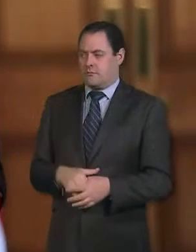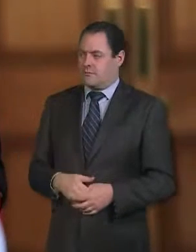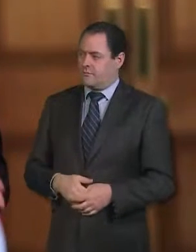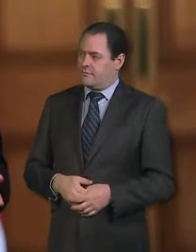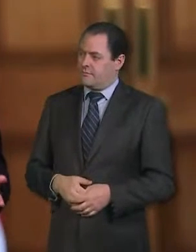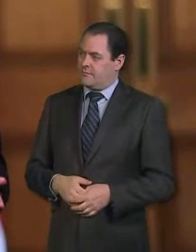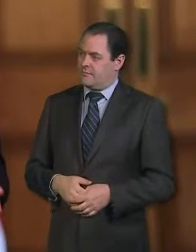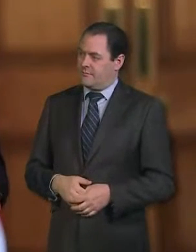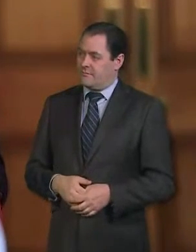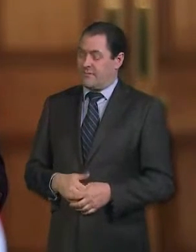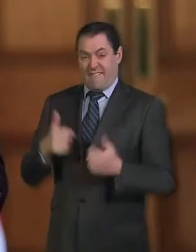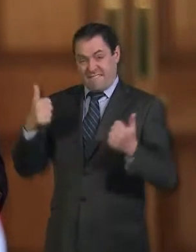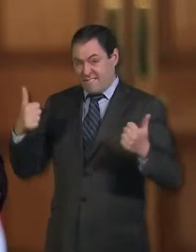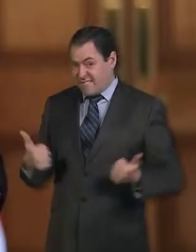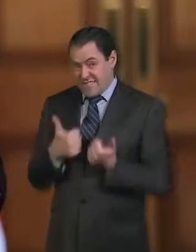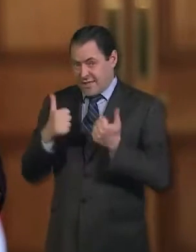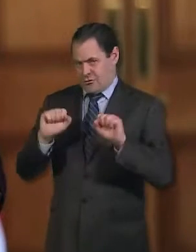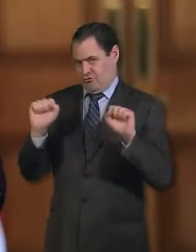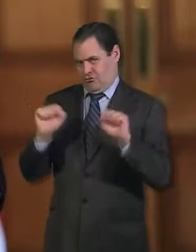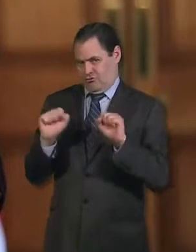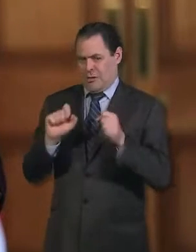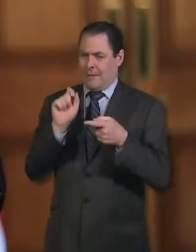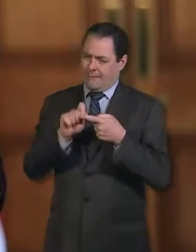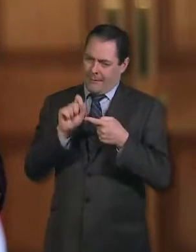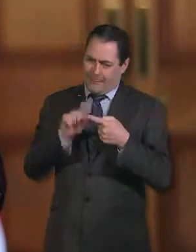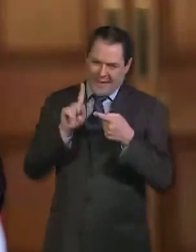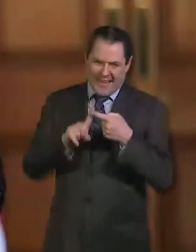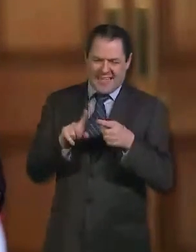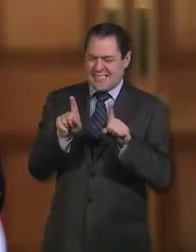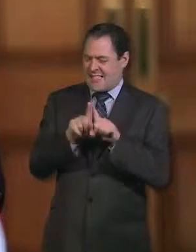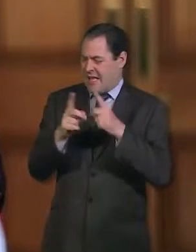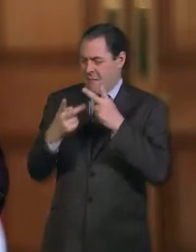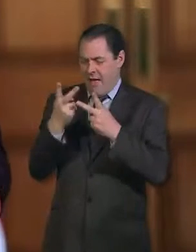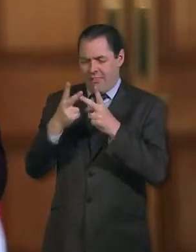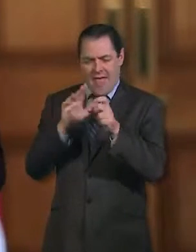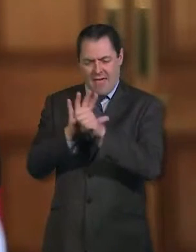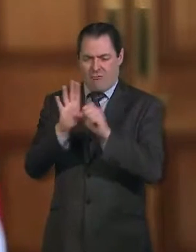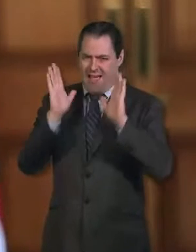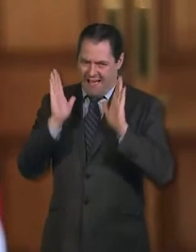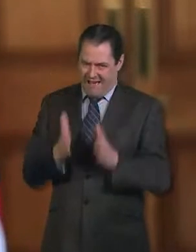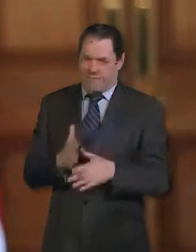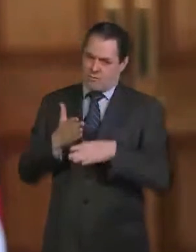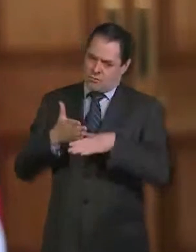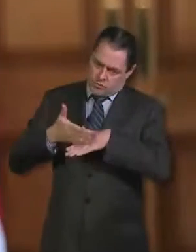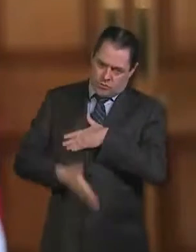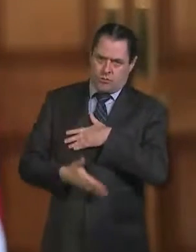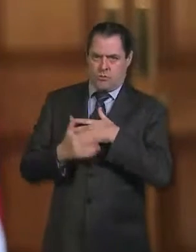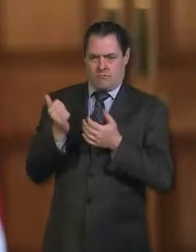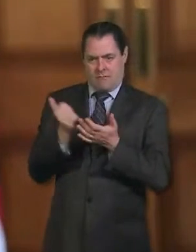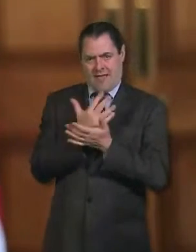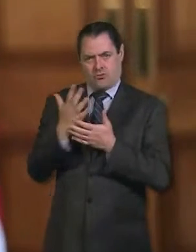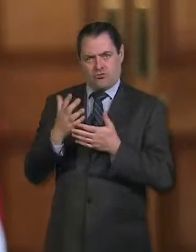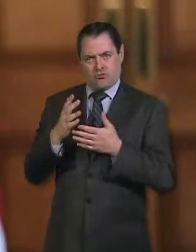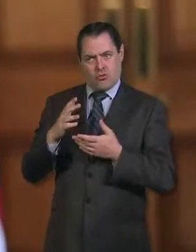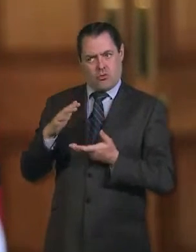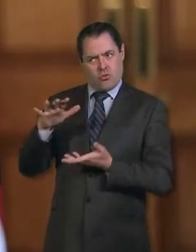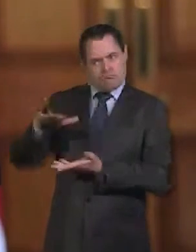PPE, as on so many things, but we have made significant progress, and I'd like to thank everybody